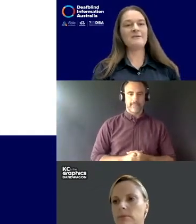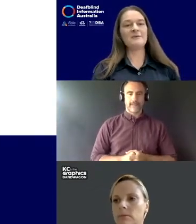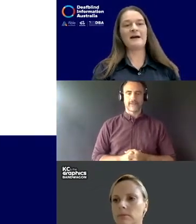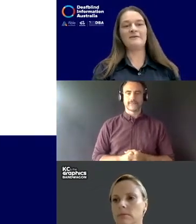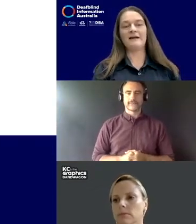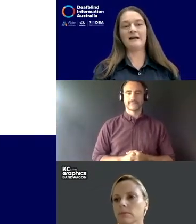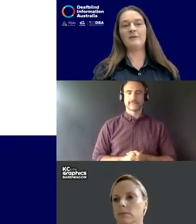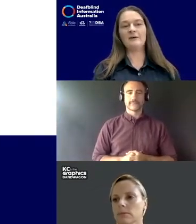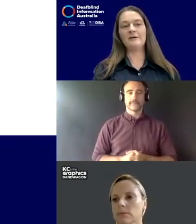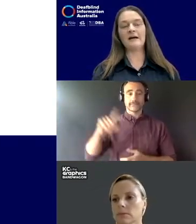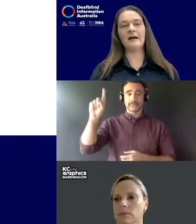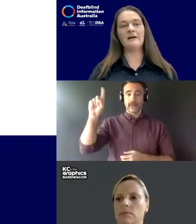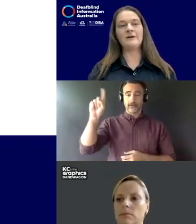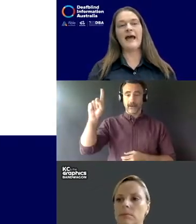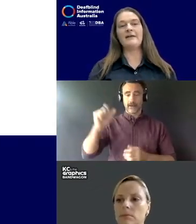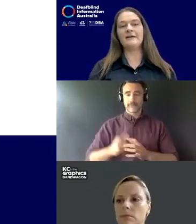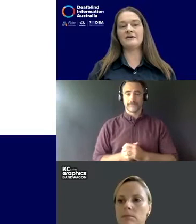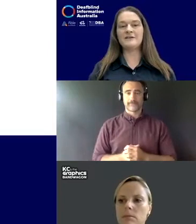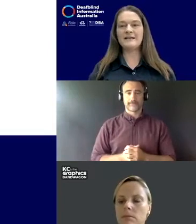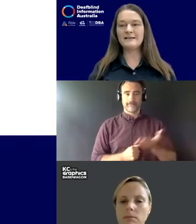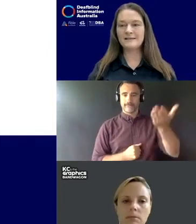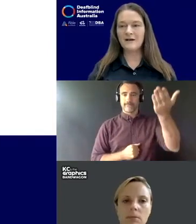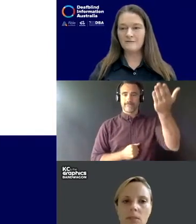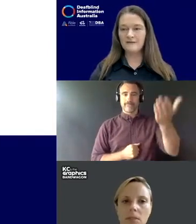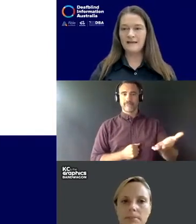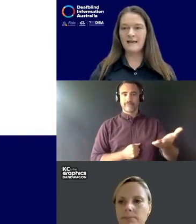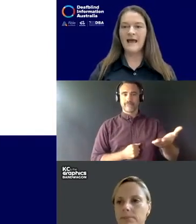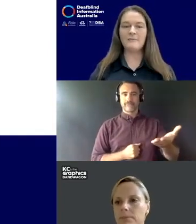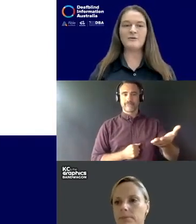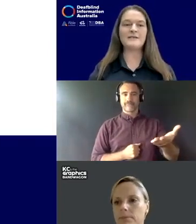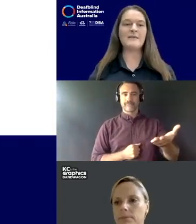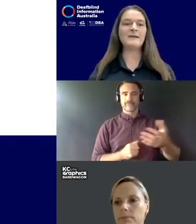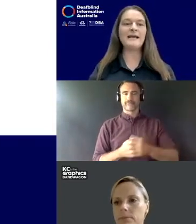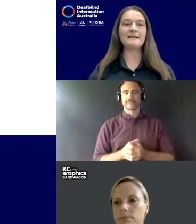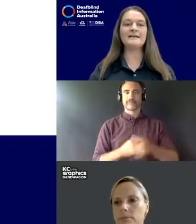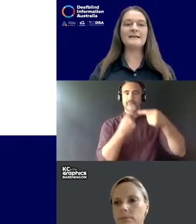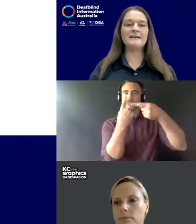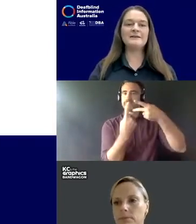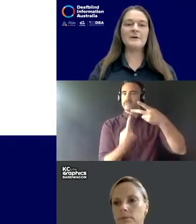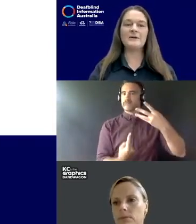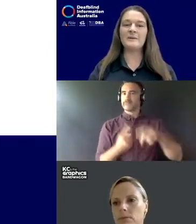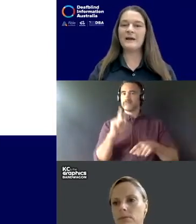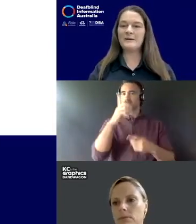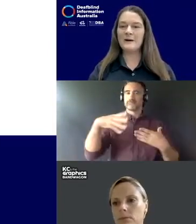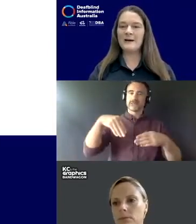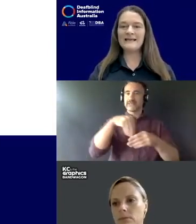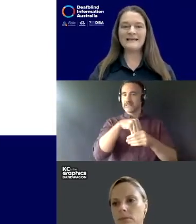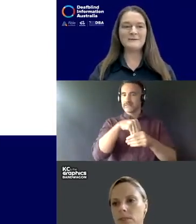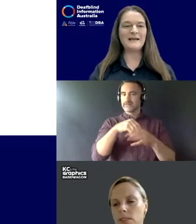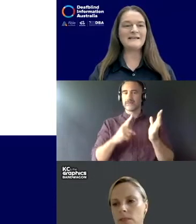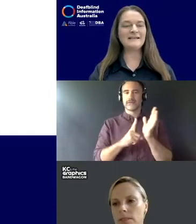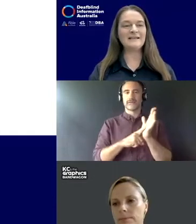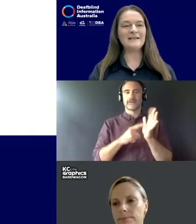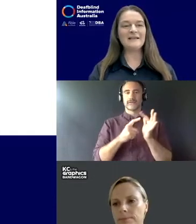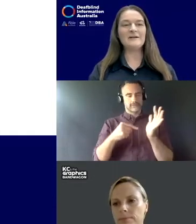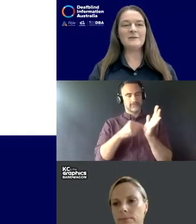Today we'll look at the contents of the handbook template, the what, the where, the why, and the